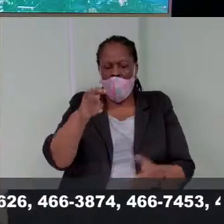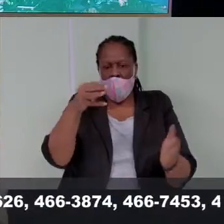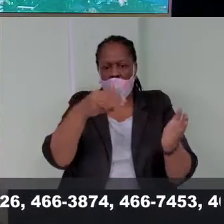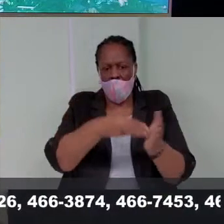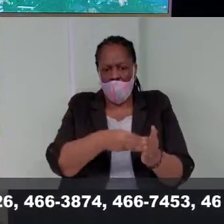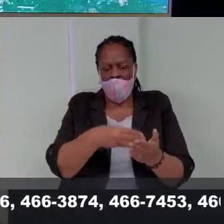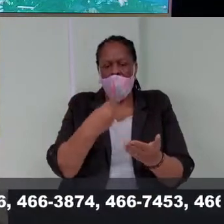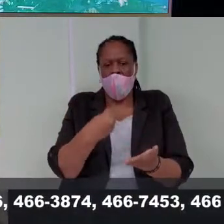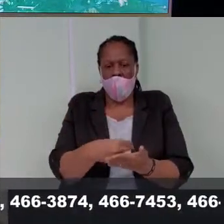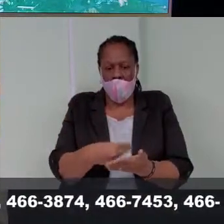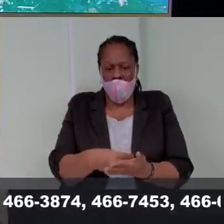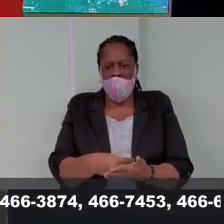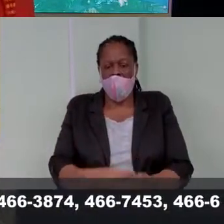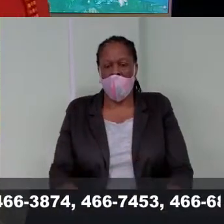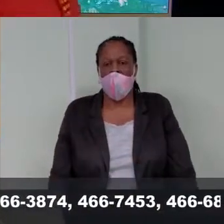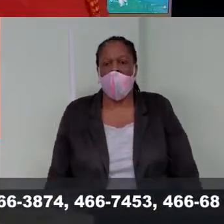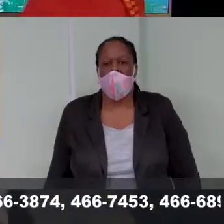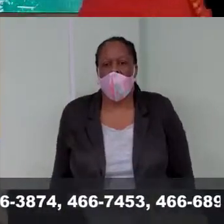Dr. Wilkinson.